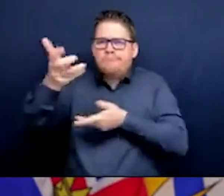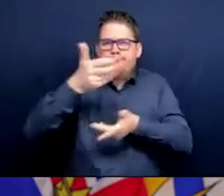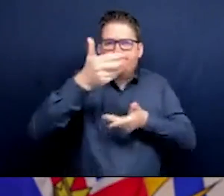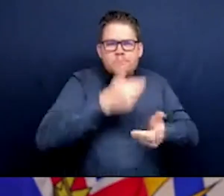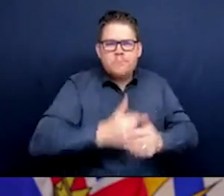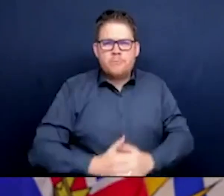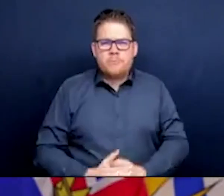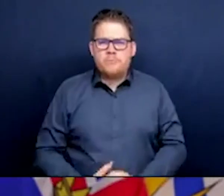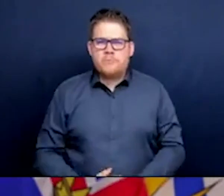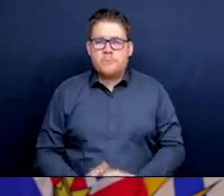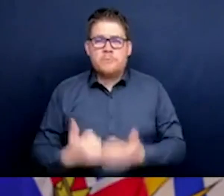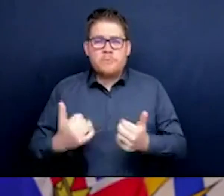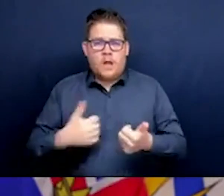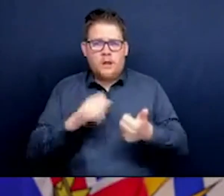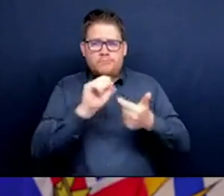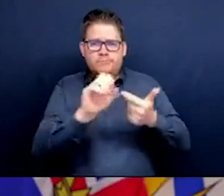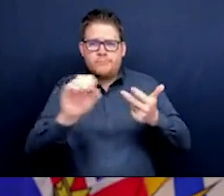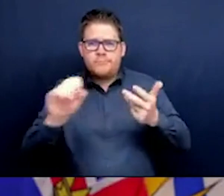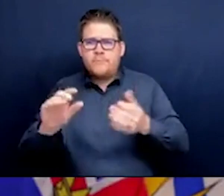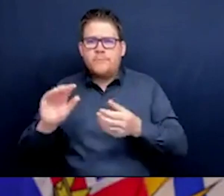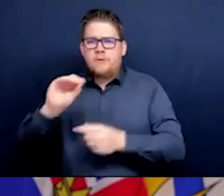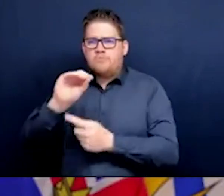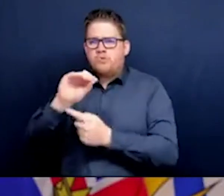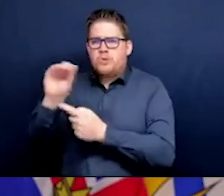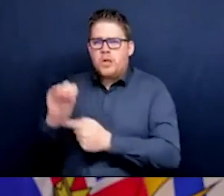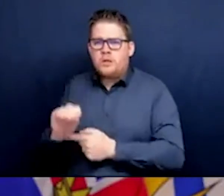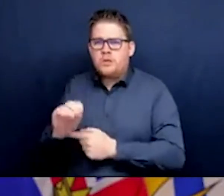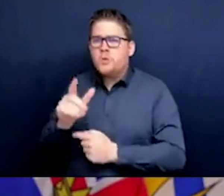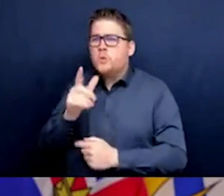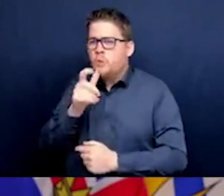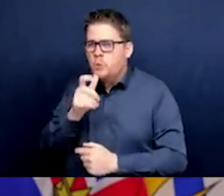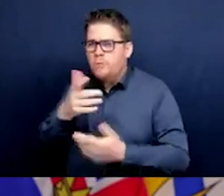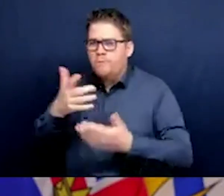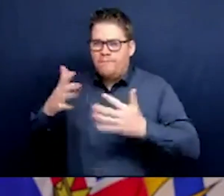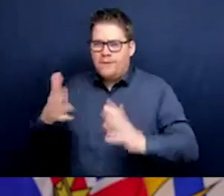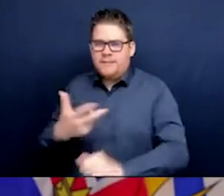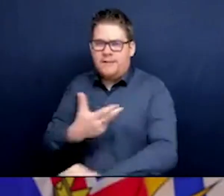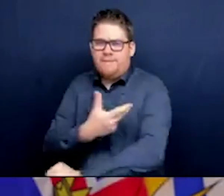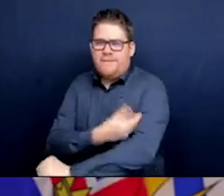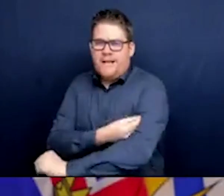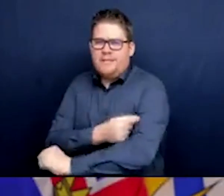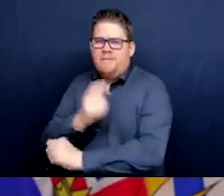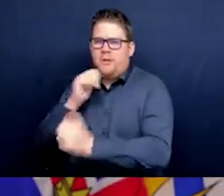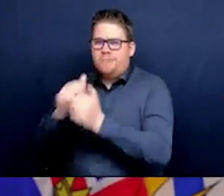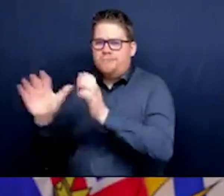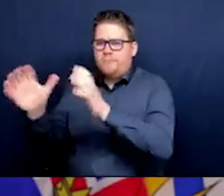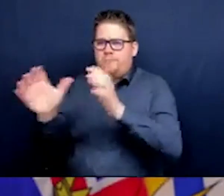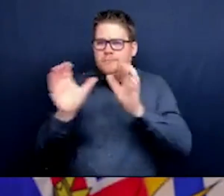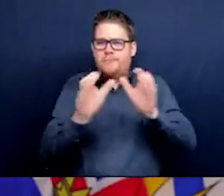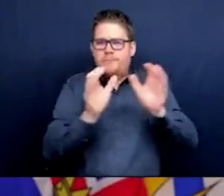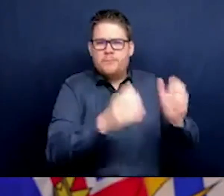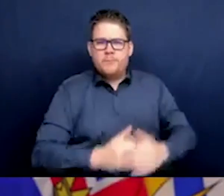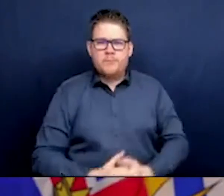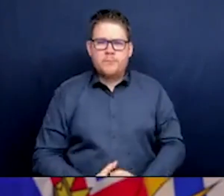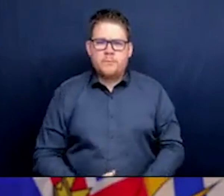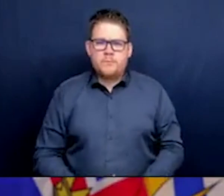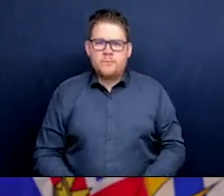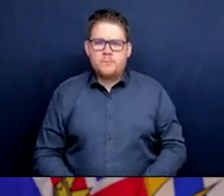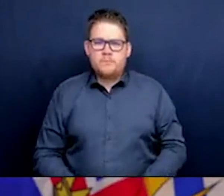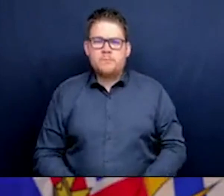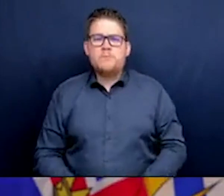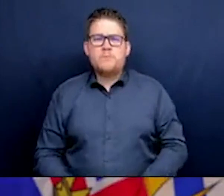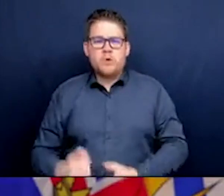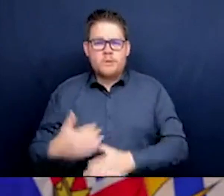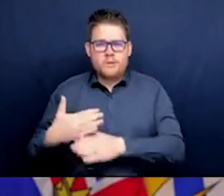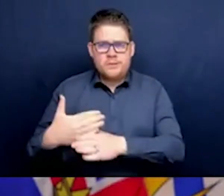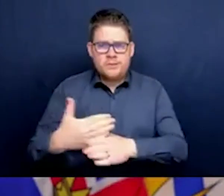professions, and this is why we're here today. The goal of sharing this data is to make sure members of the public have the general vaccination